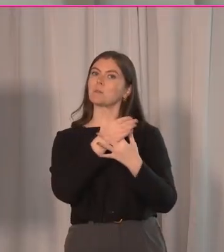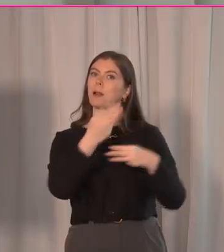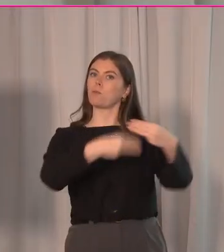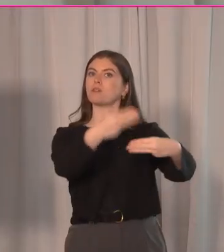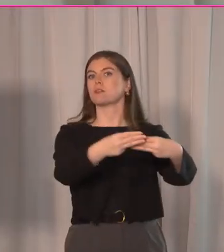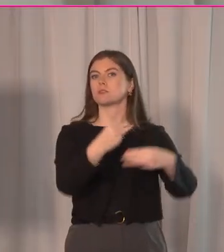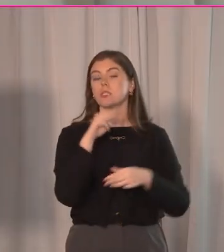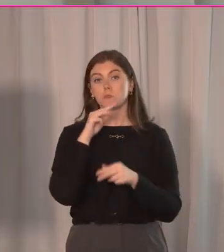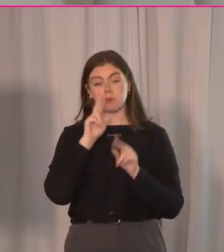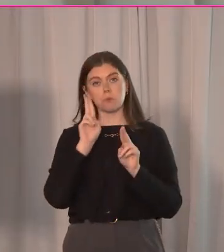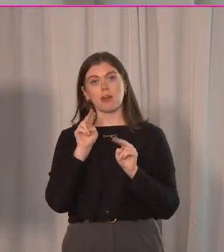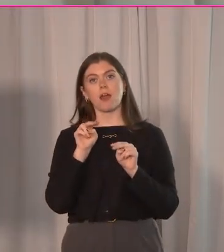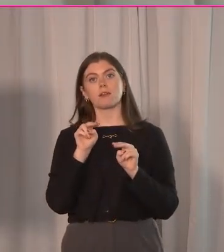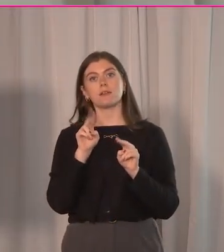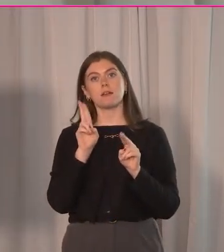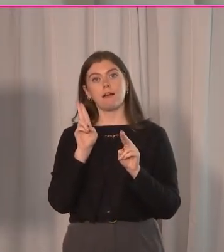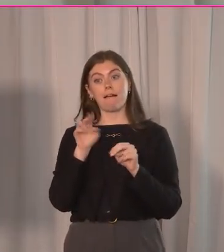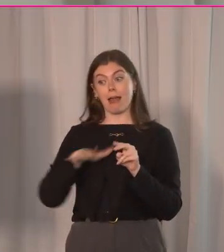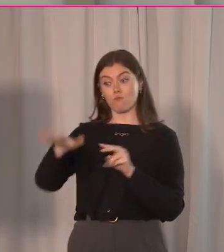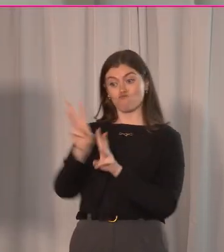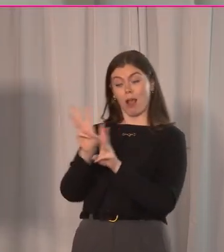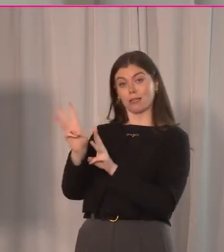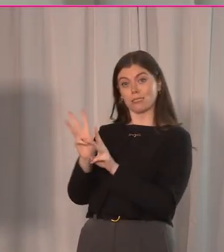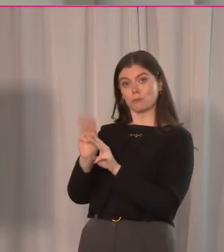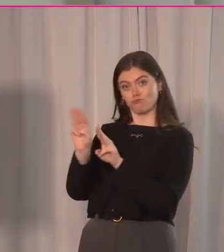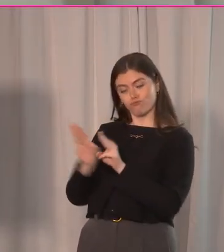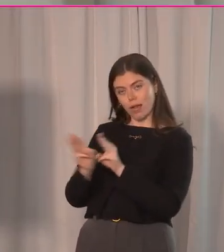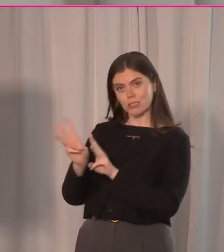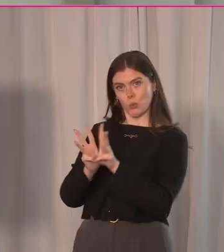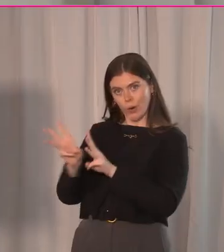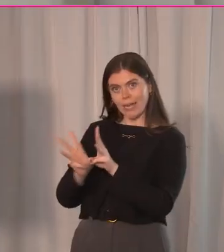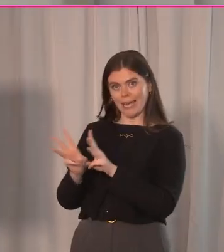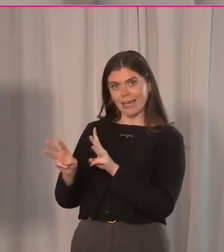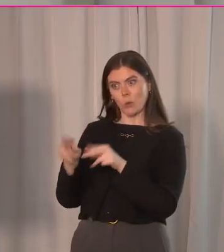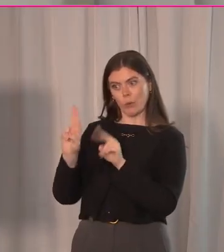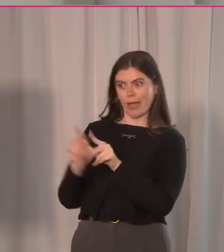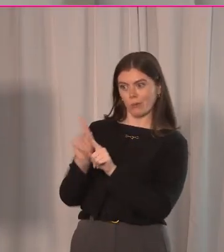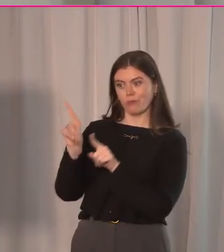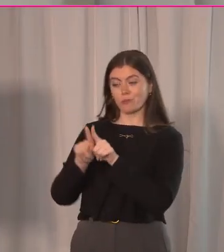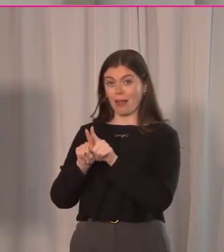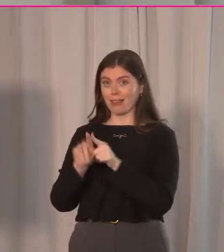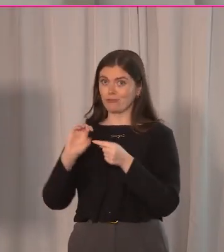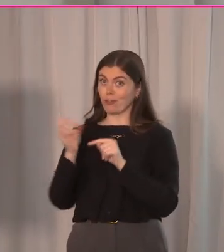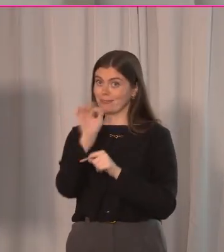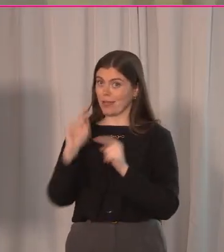can then work on the practice areas and then try and retain staff.